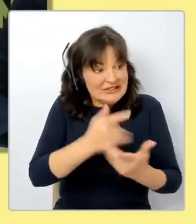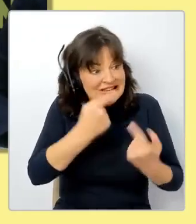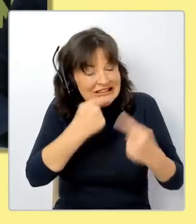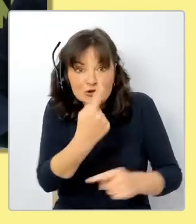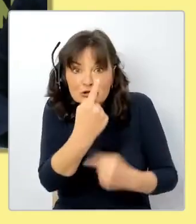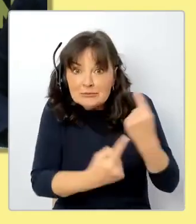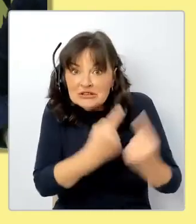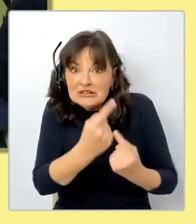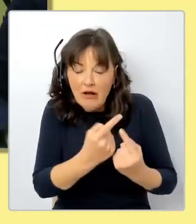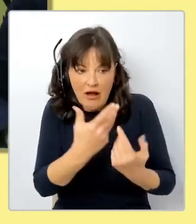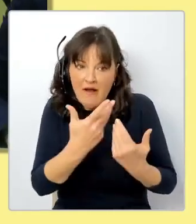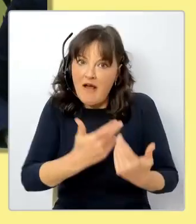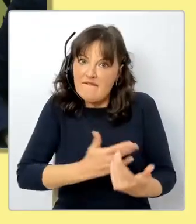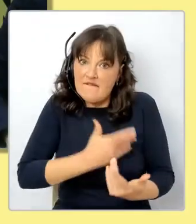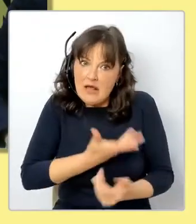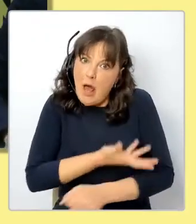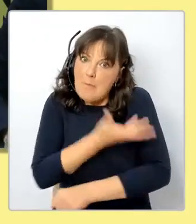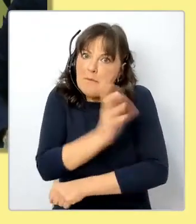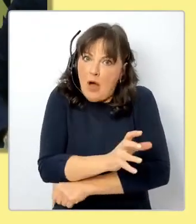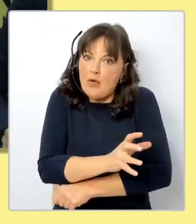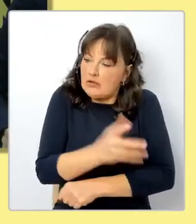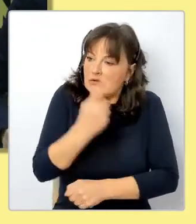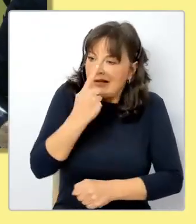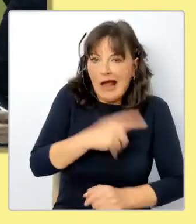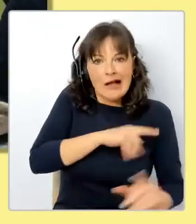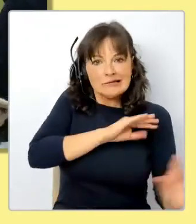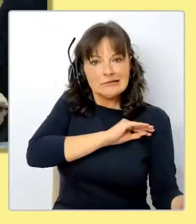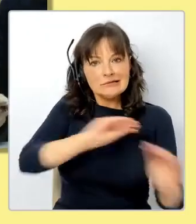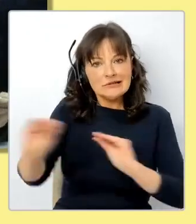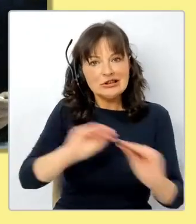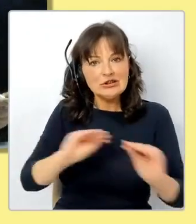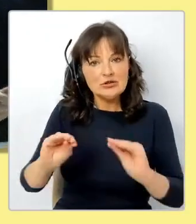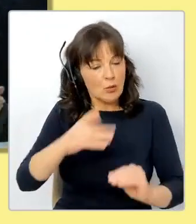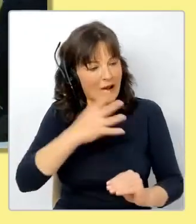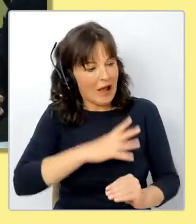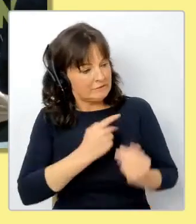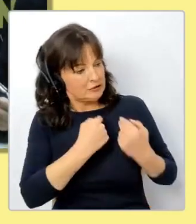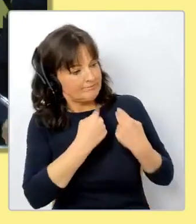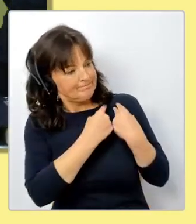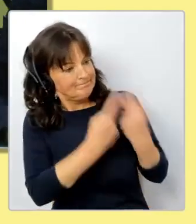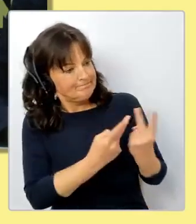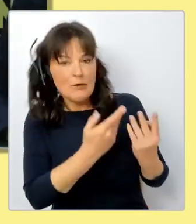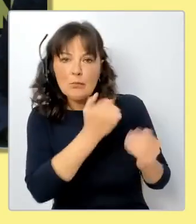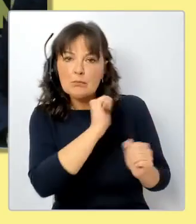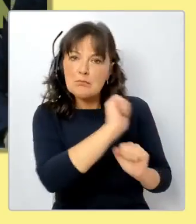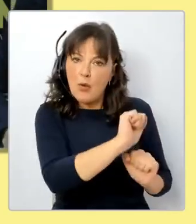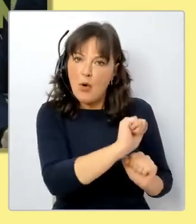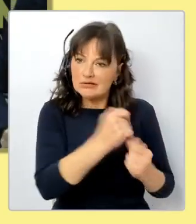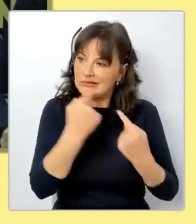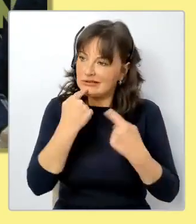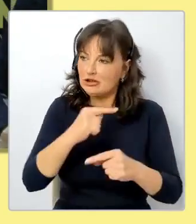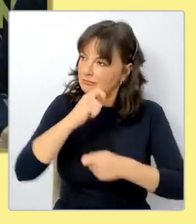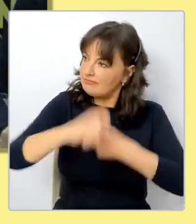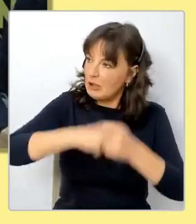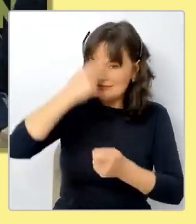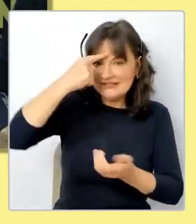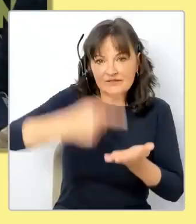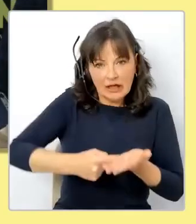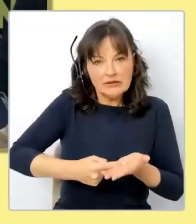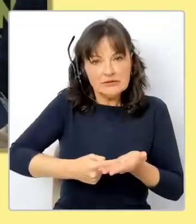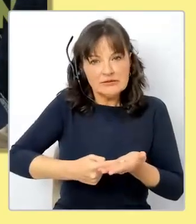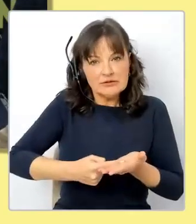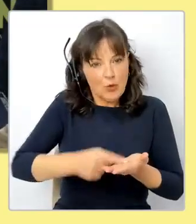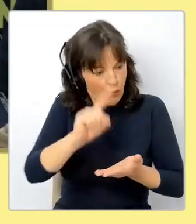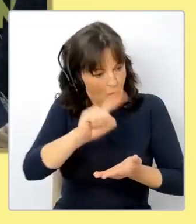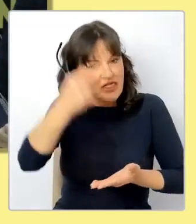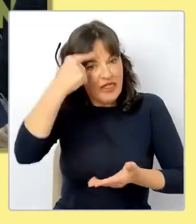find them. So I think we need to do more to empower teachers to make the decisions, and we need to make sure that the funding that's going there is as flexible